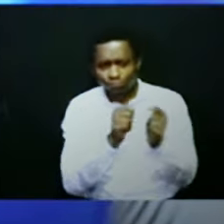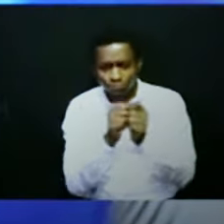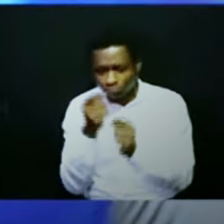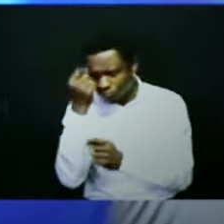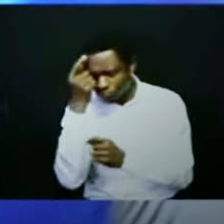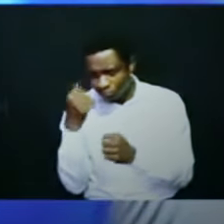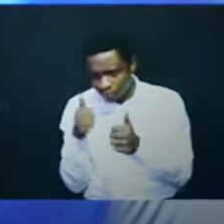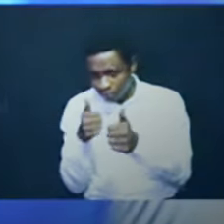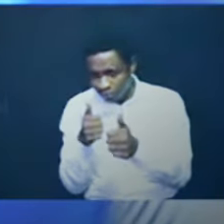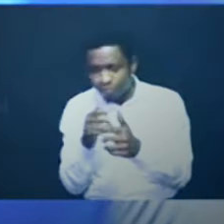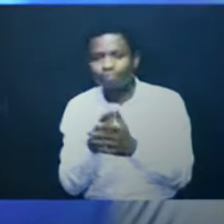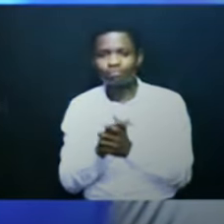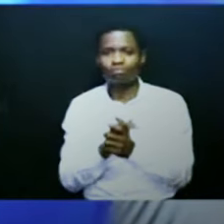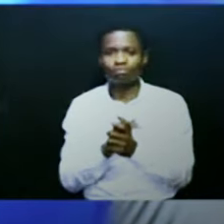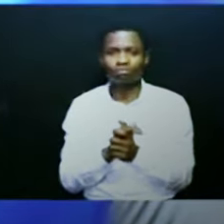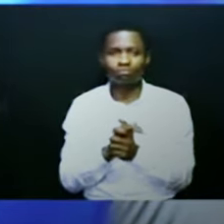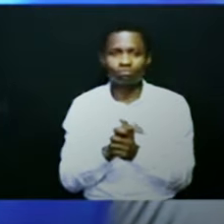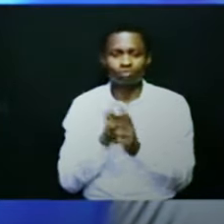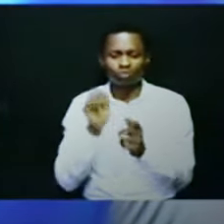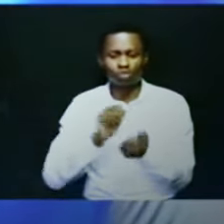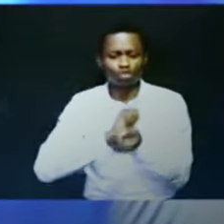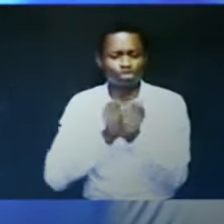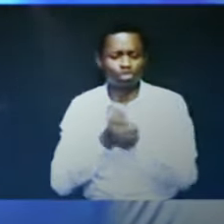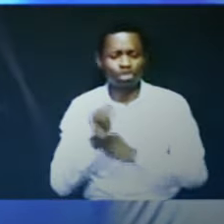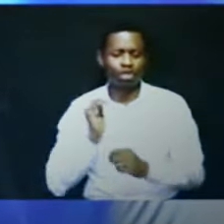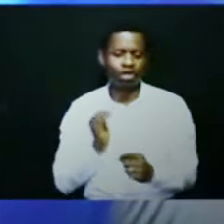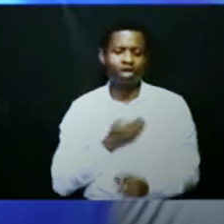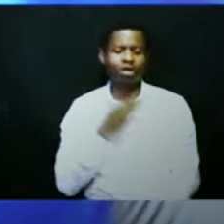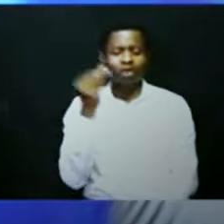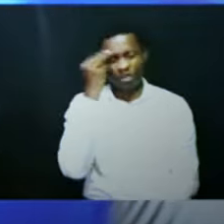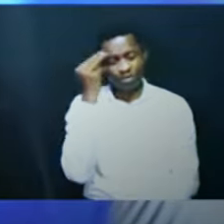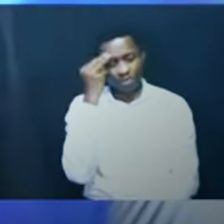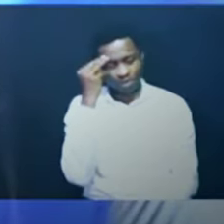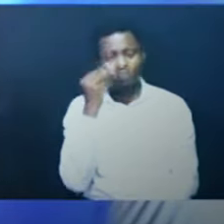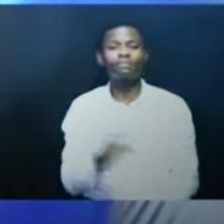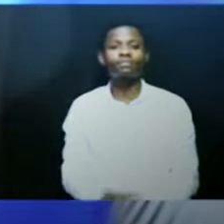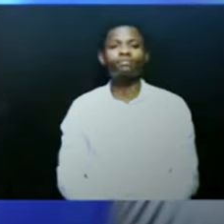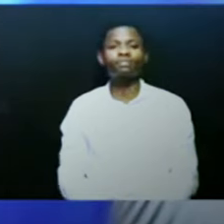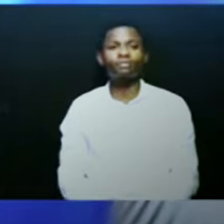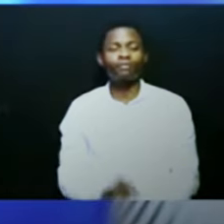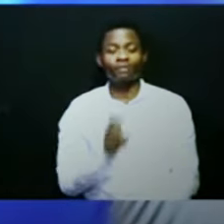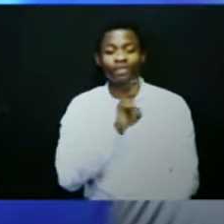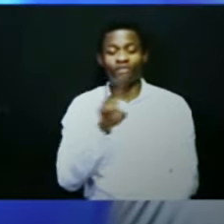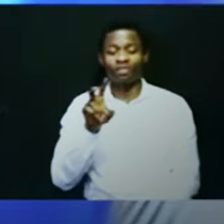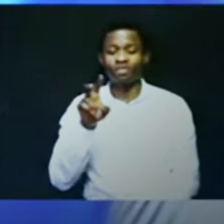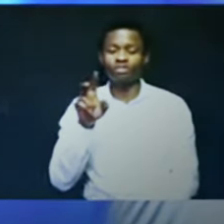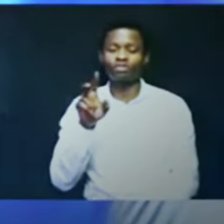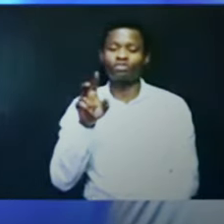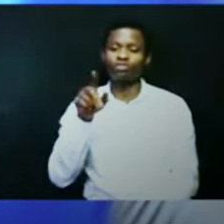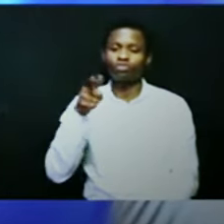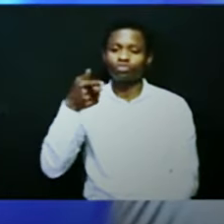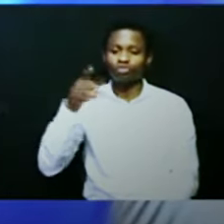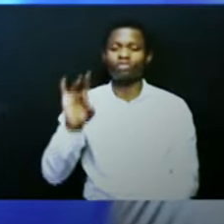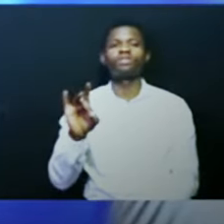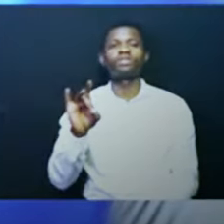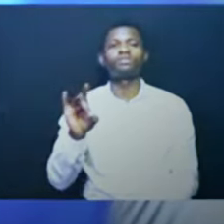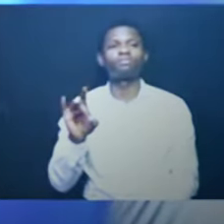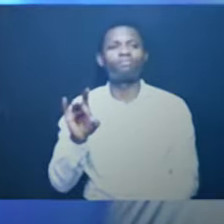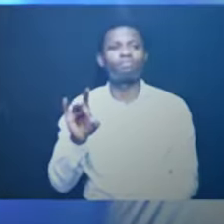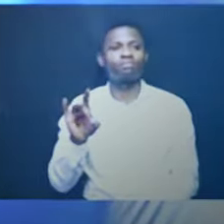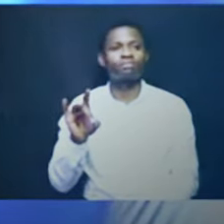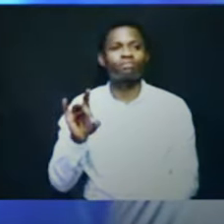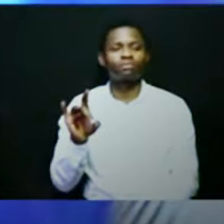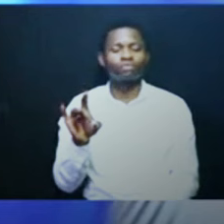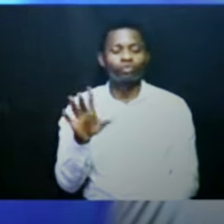together? We need to reposition our mind. From verse 28.